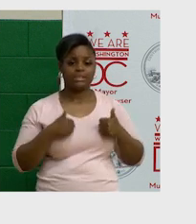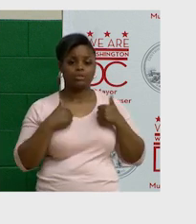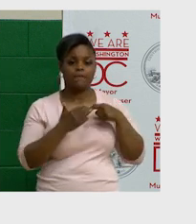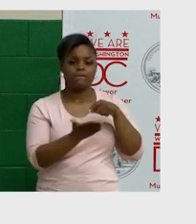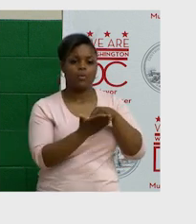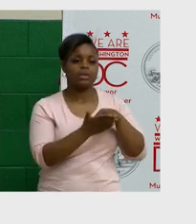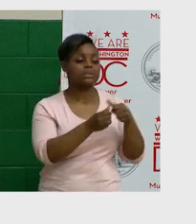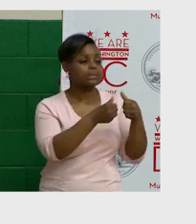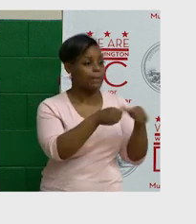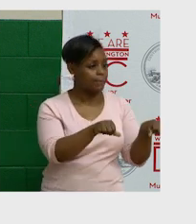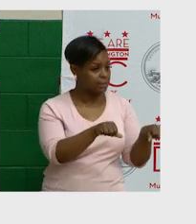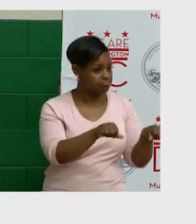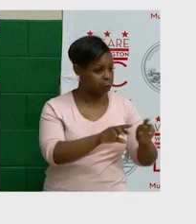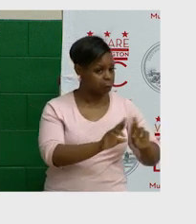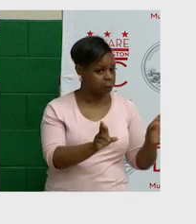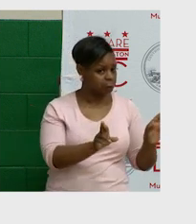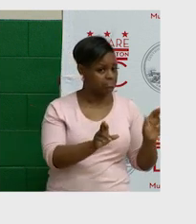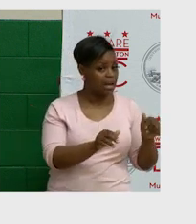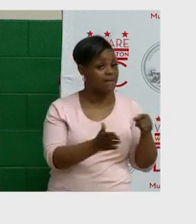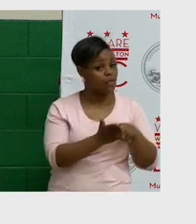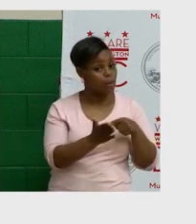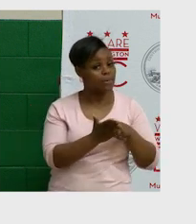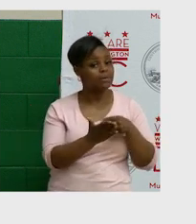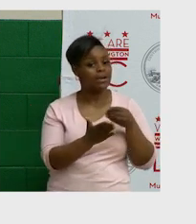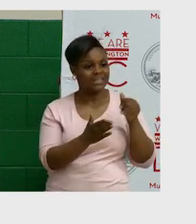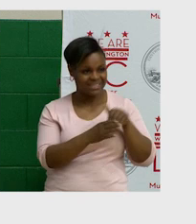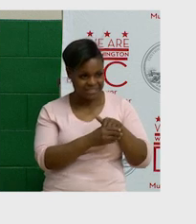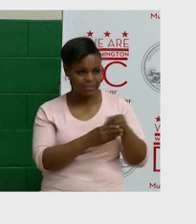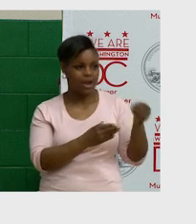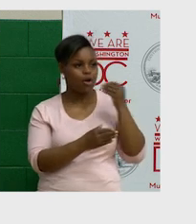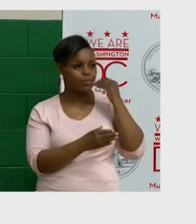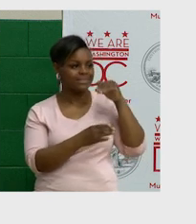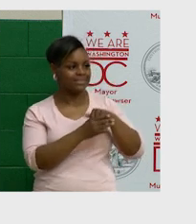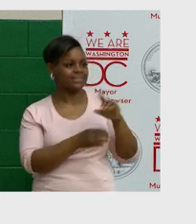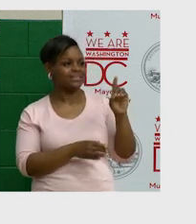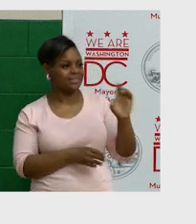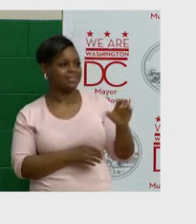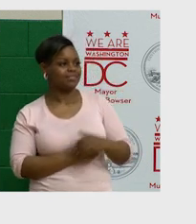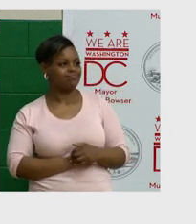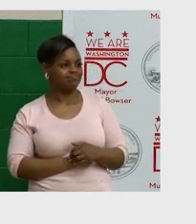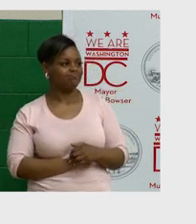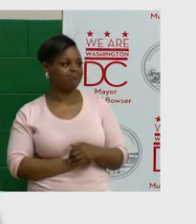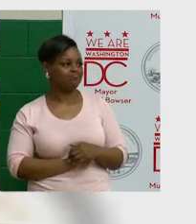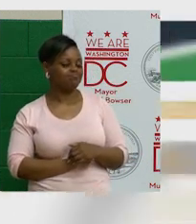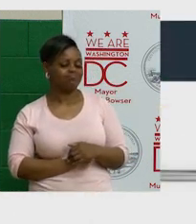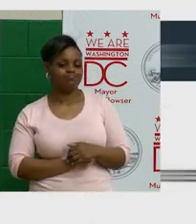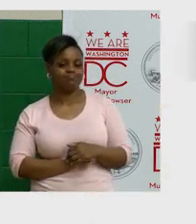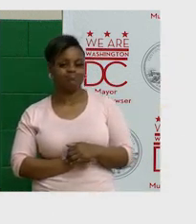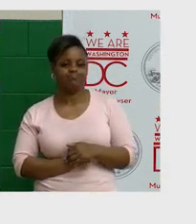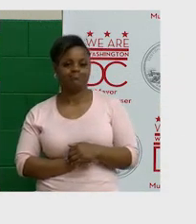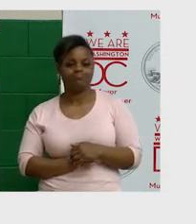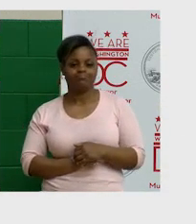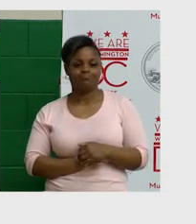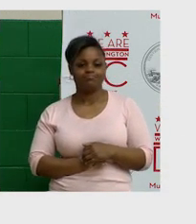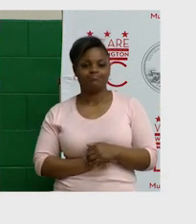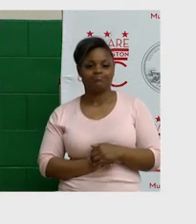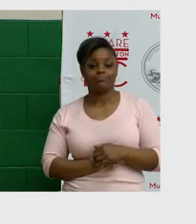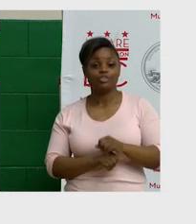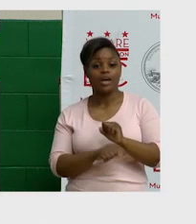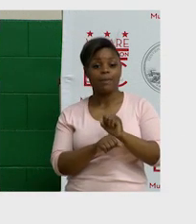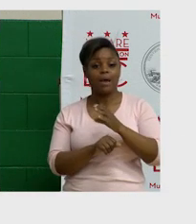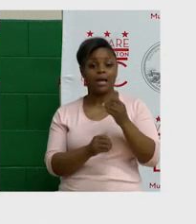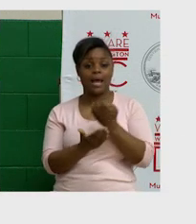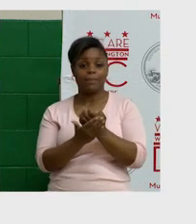they can buy a home in the District of Columbia. In the jobs and economic opportunity space, we